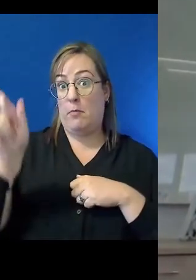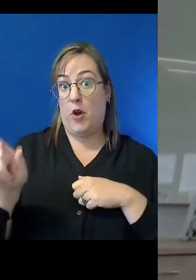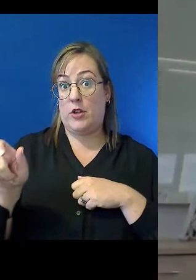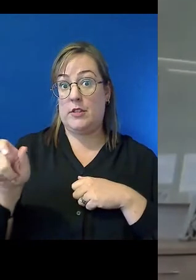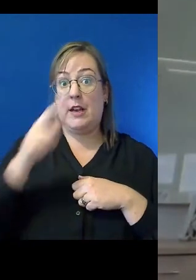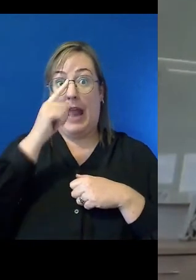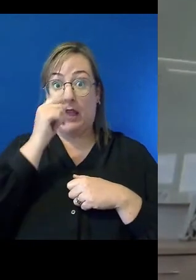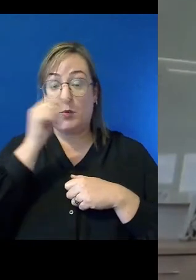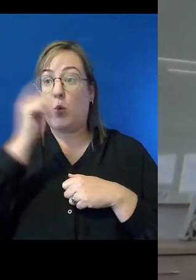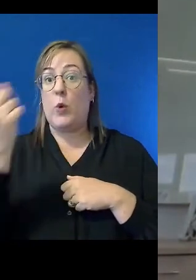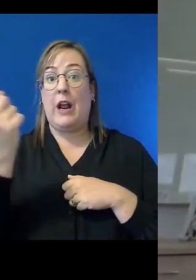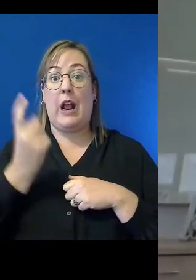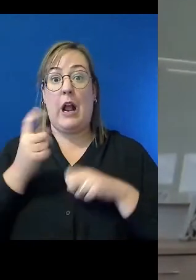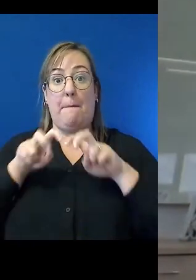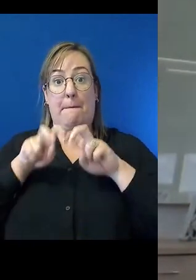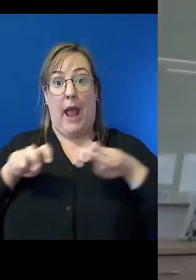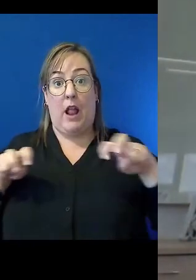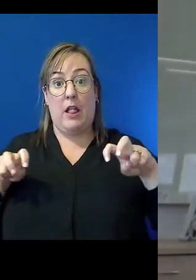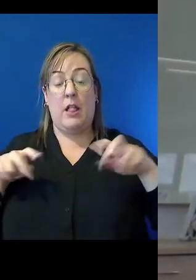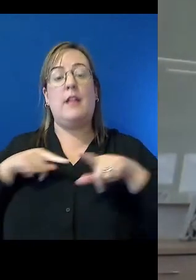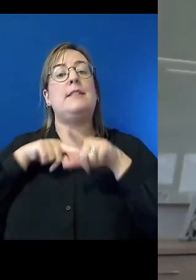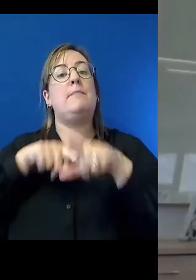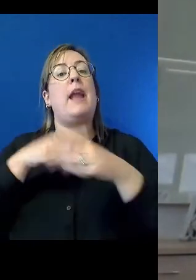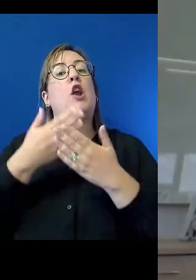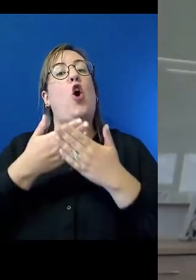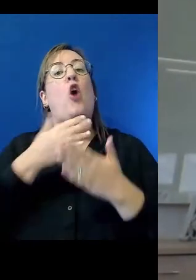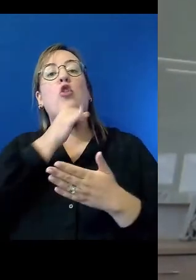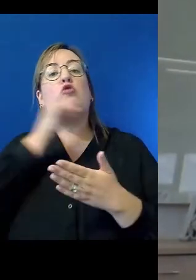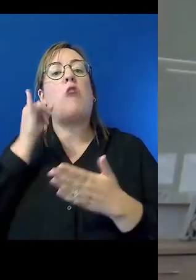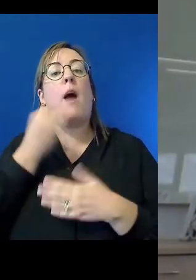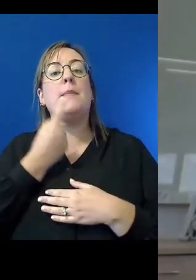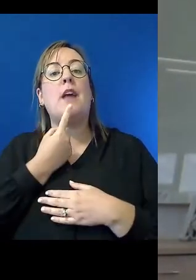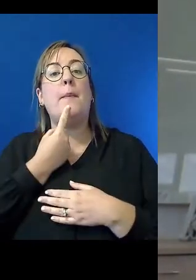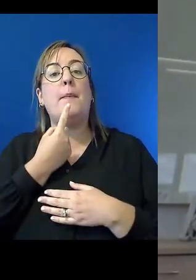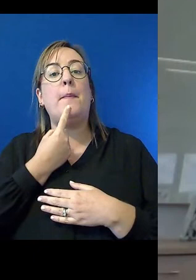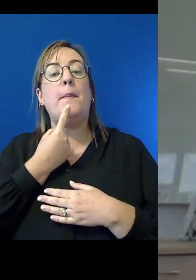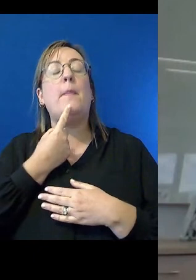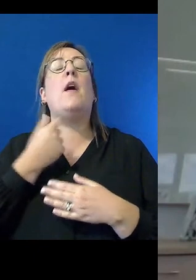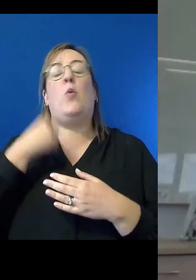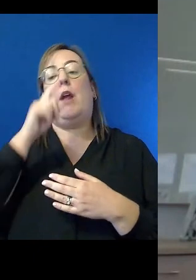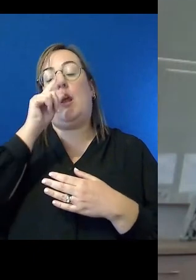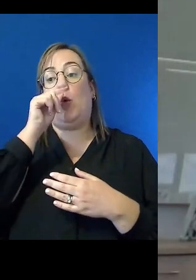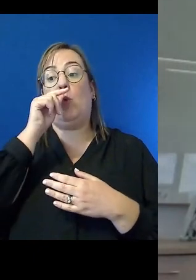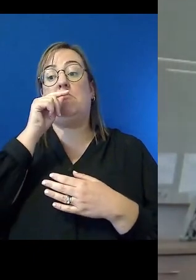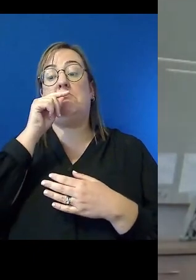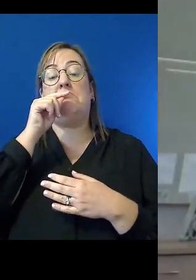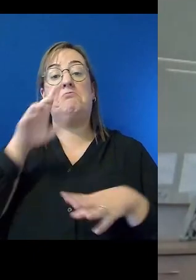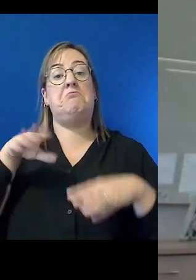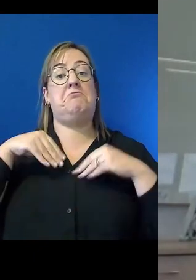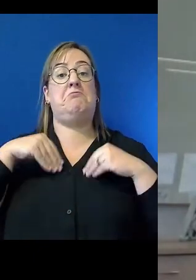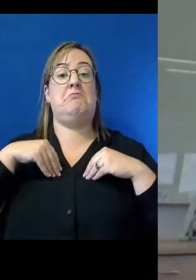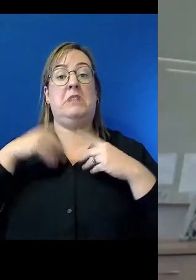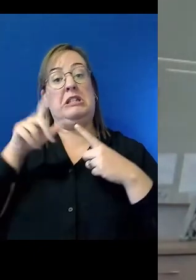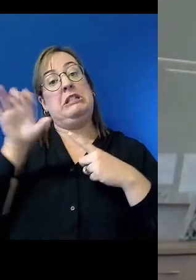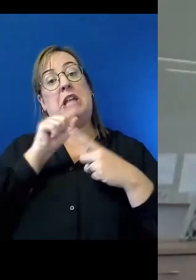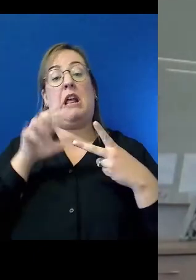to a person based on the offence type, then again we would take that option. So